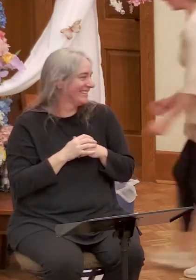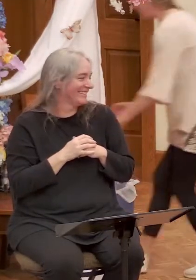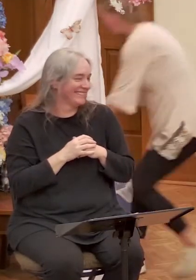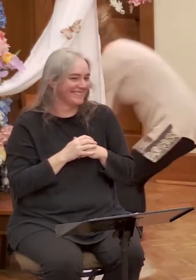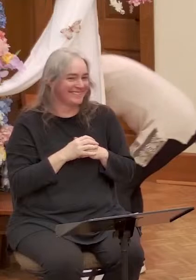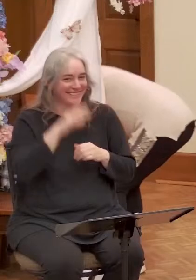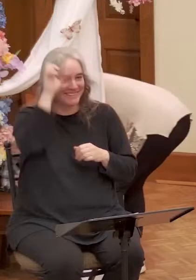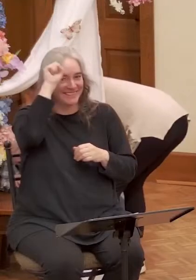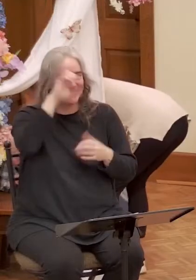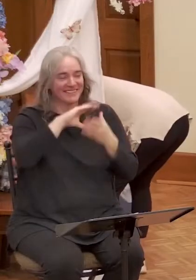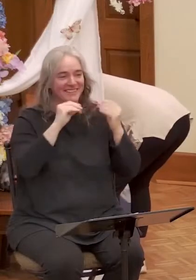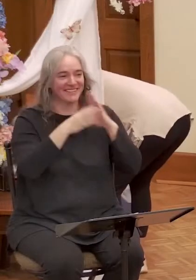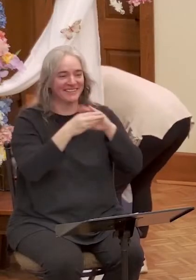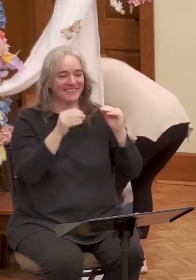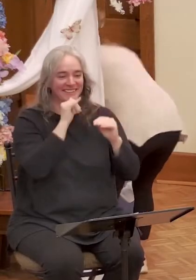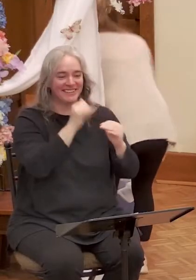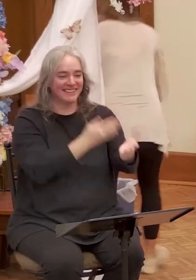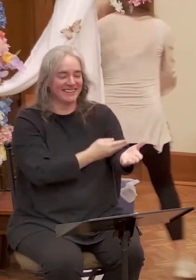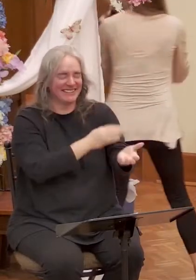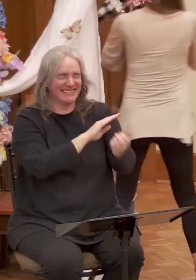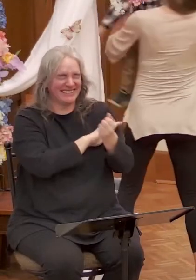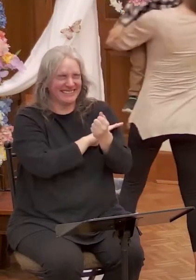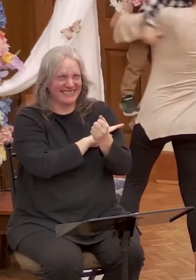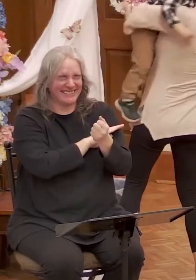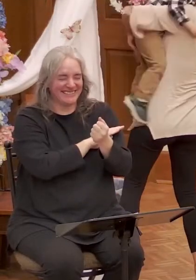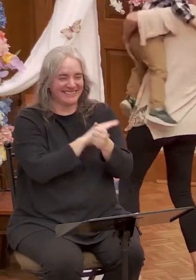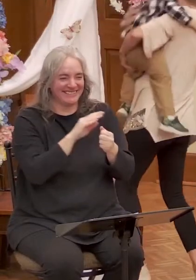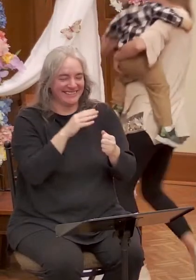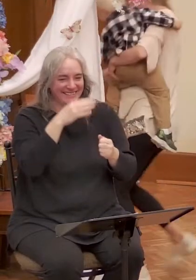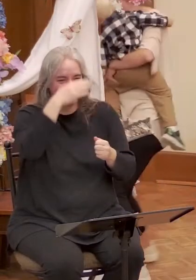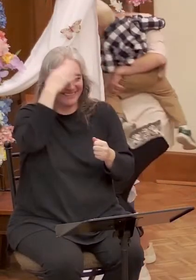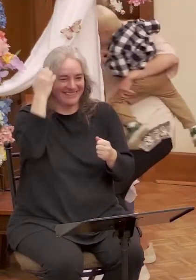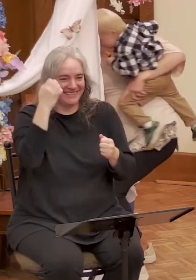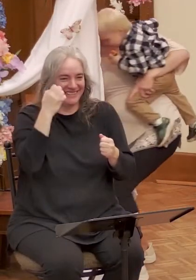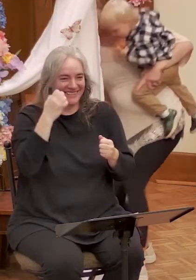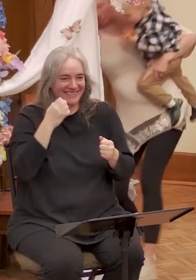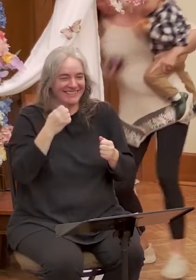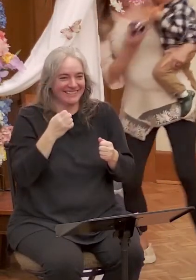His story is powerful because it allows...